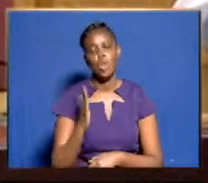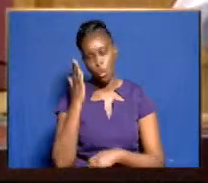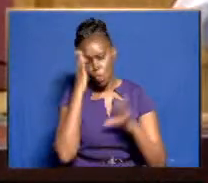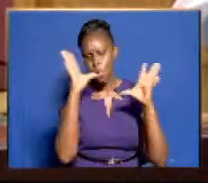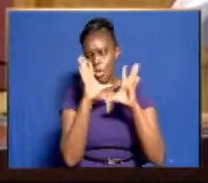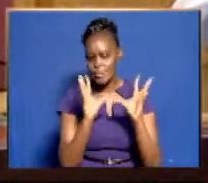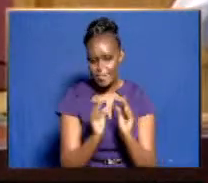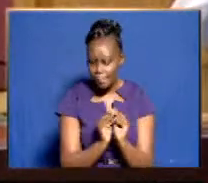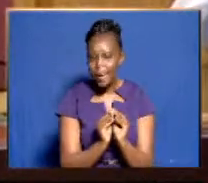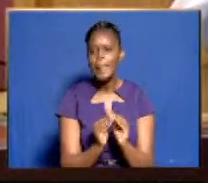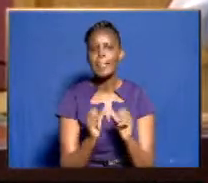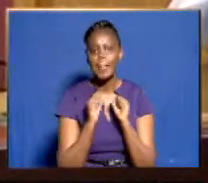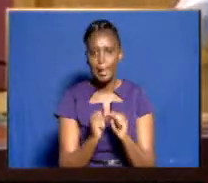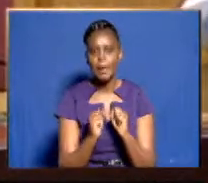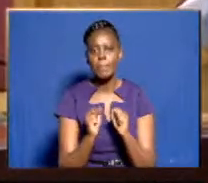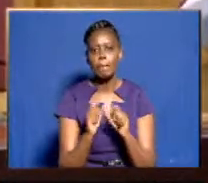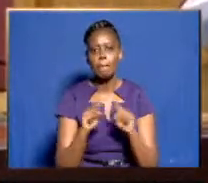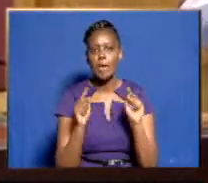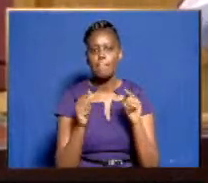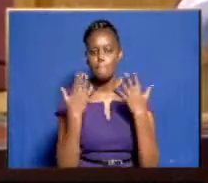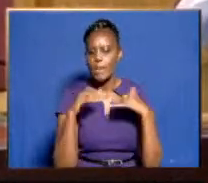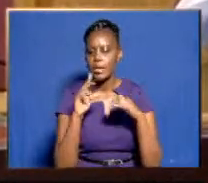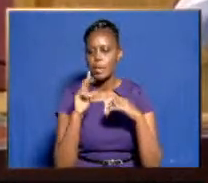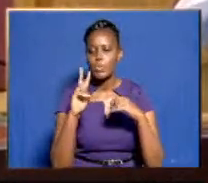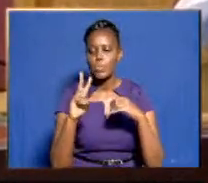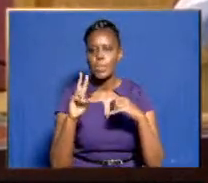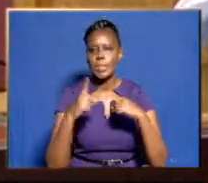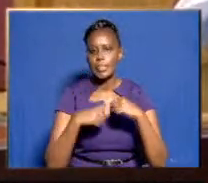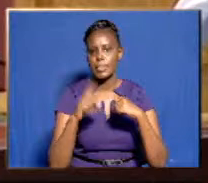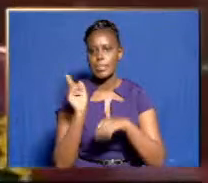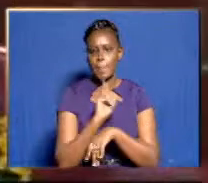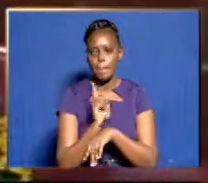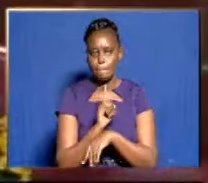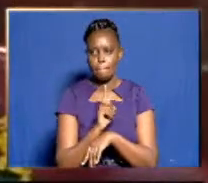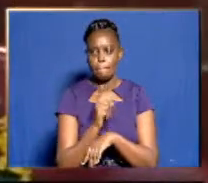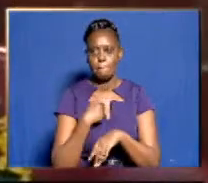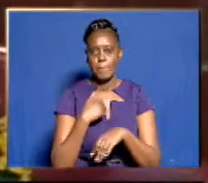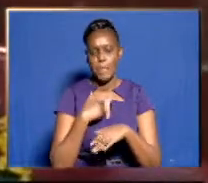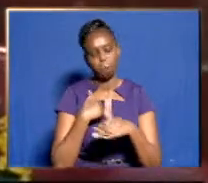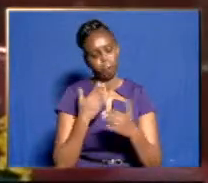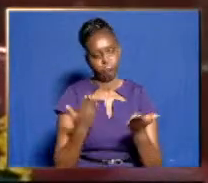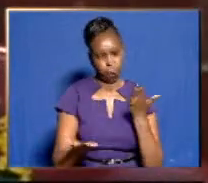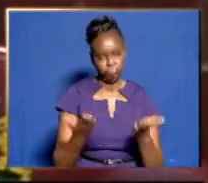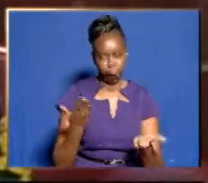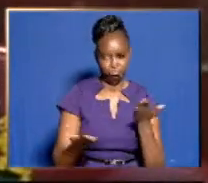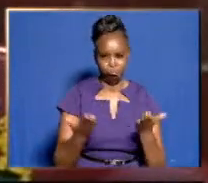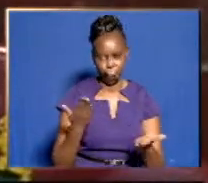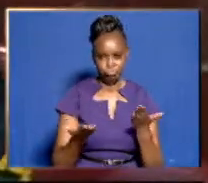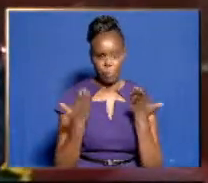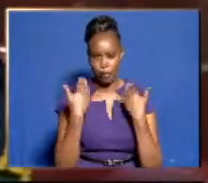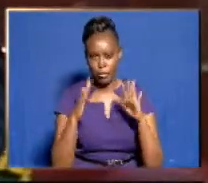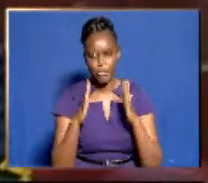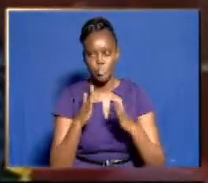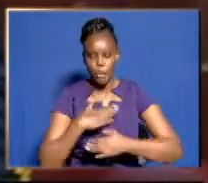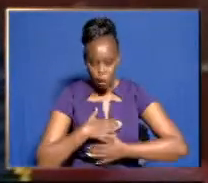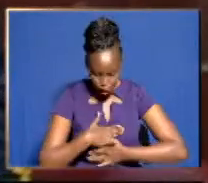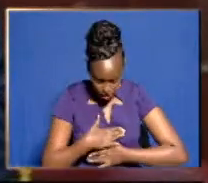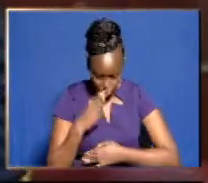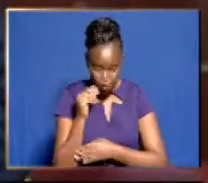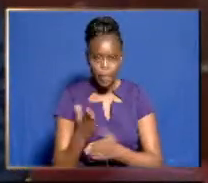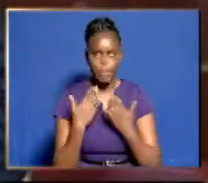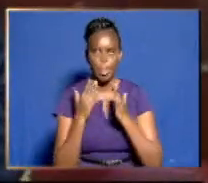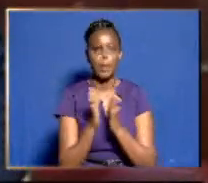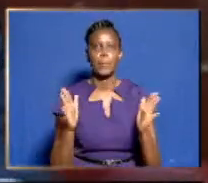have done 26 minutes actually. Honorable Speaker, I'm just about to conclude, Honorable Speaker. Thank you so